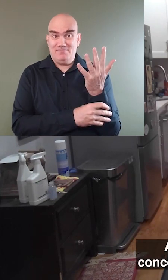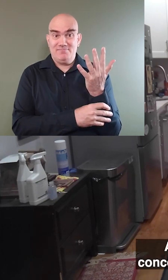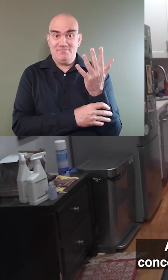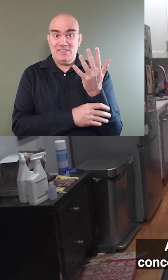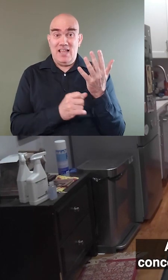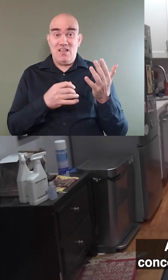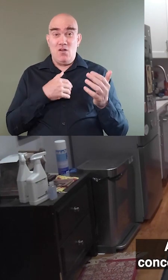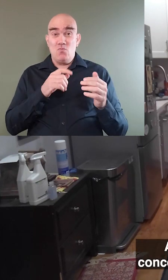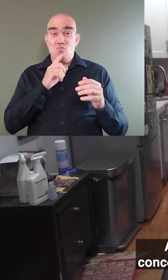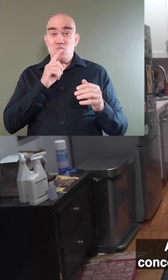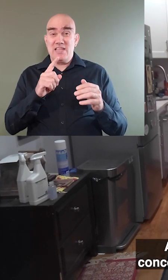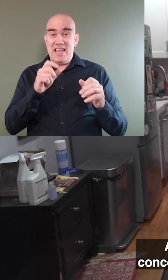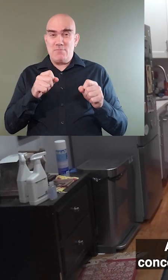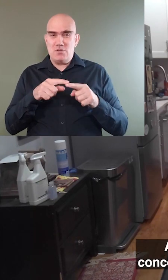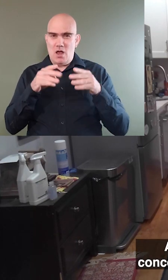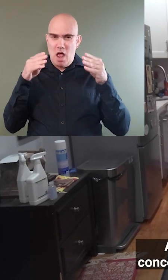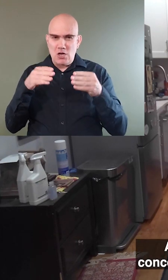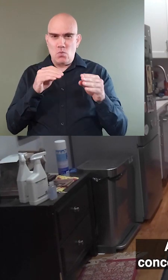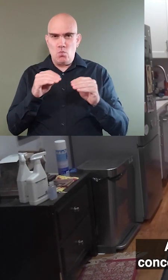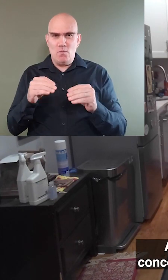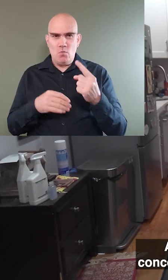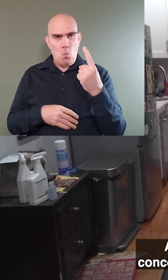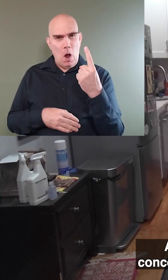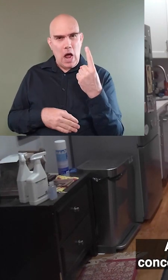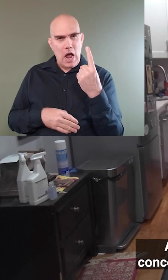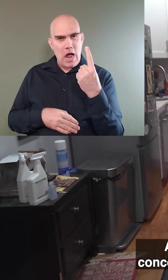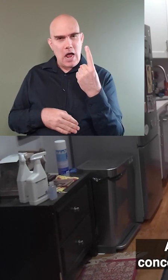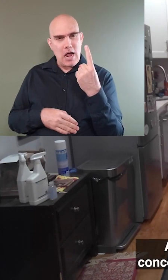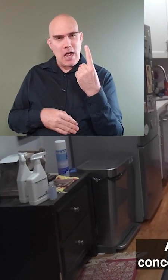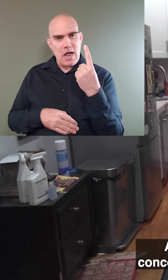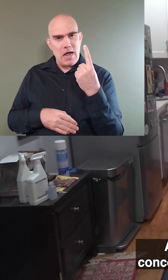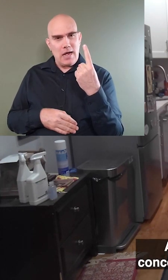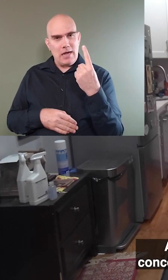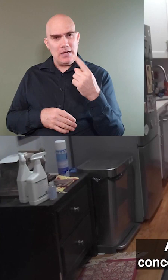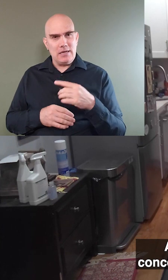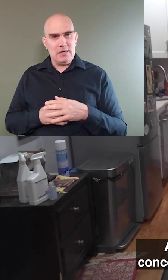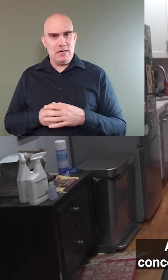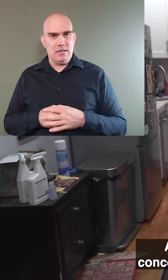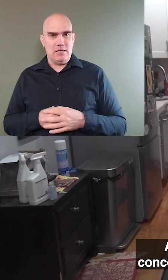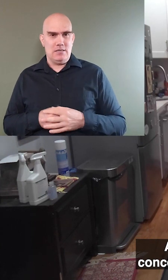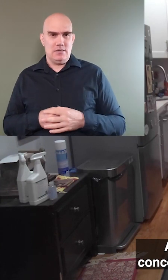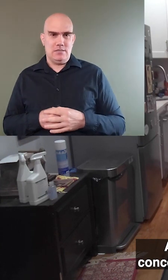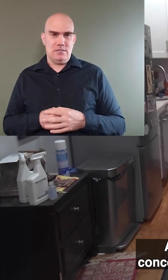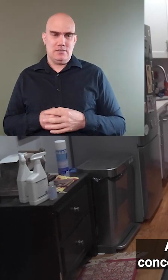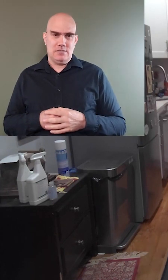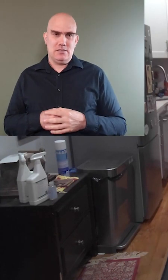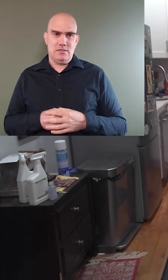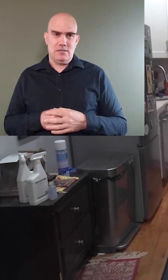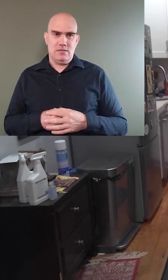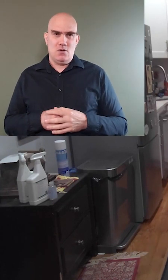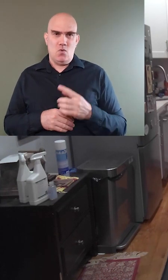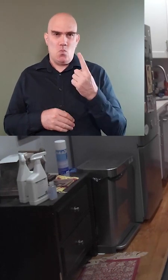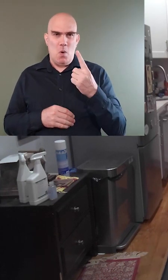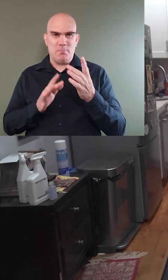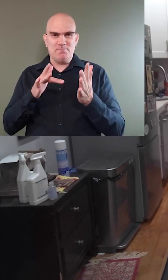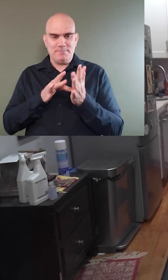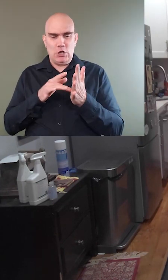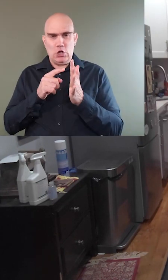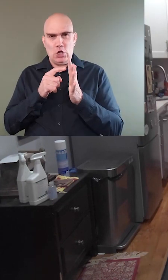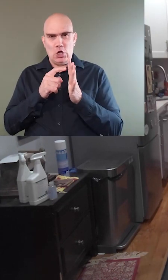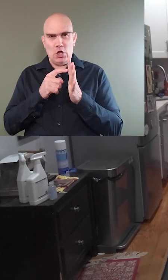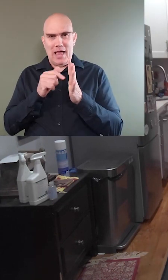if I was able to really concentrate and move one middle knuckle at a